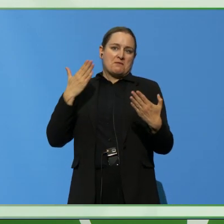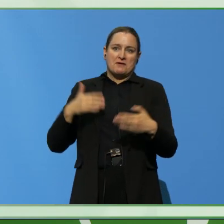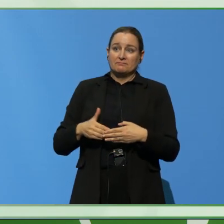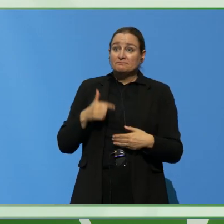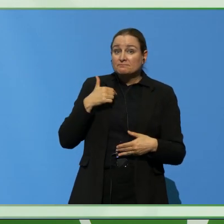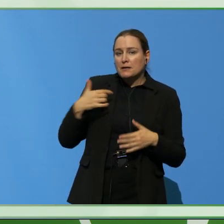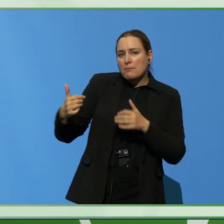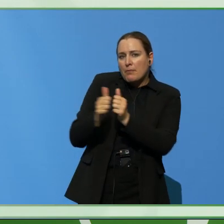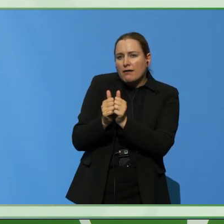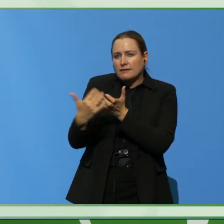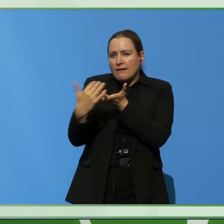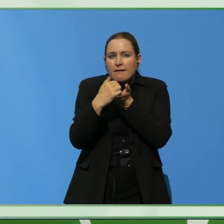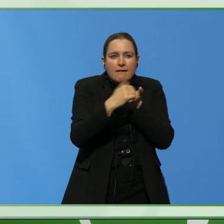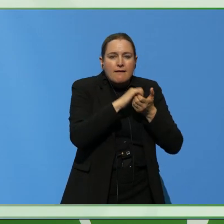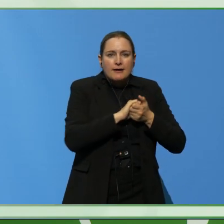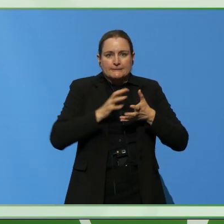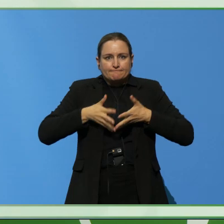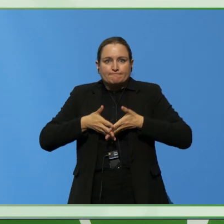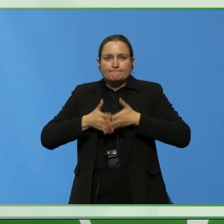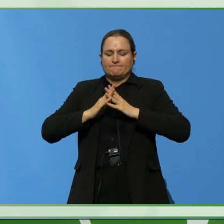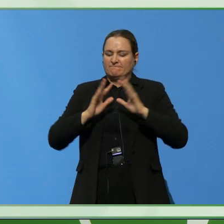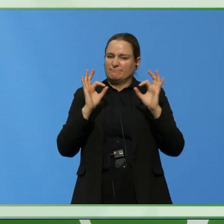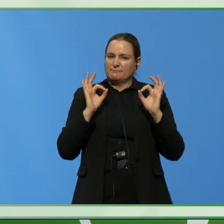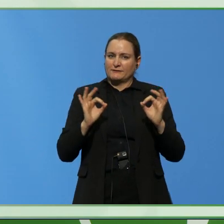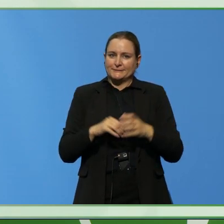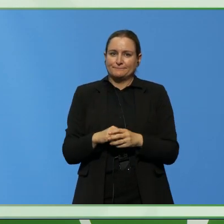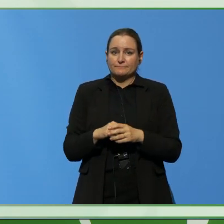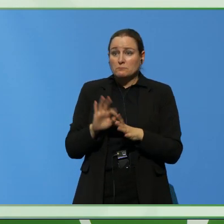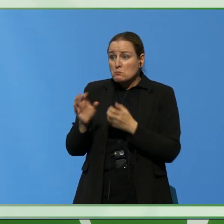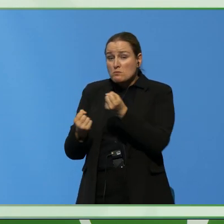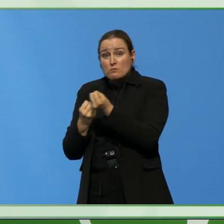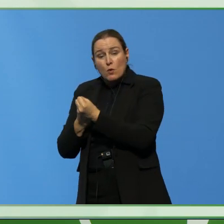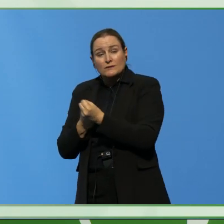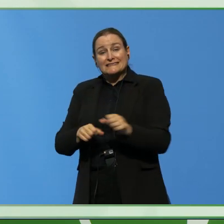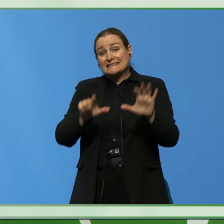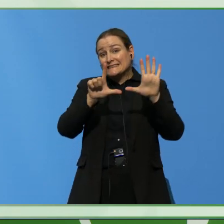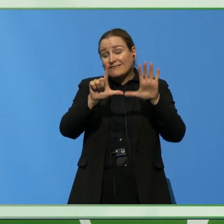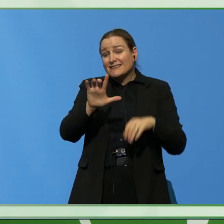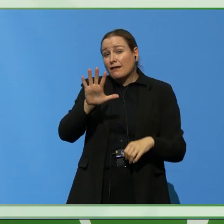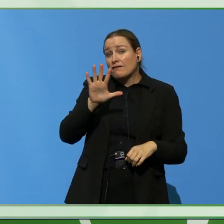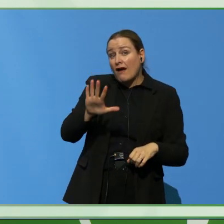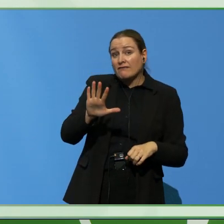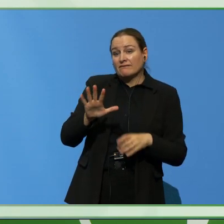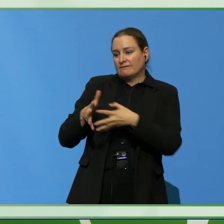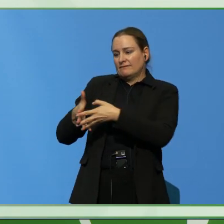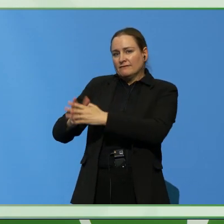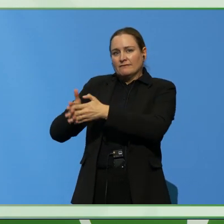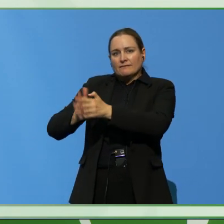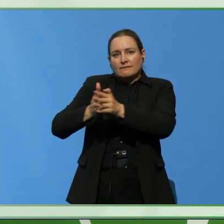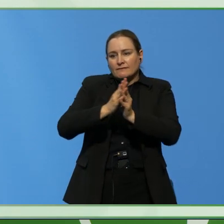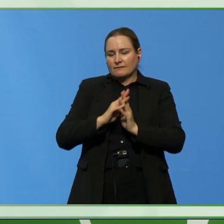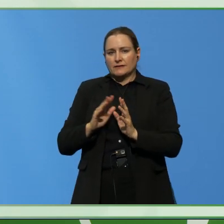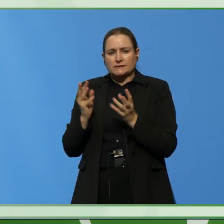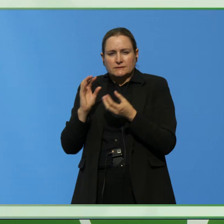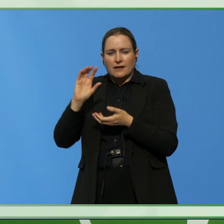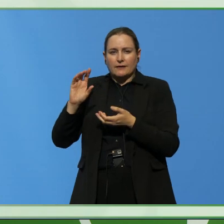Now that has gone to support more than 75 startups across the entire continent of Africa building